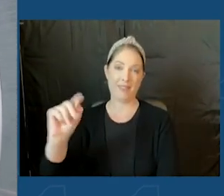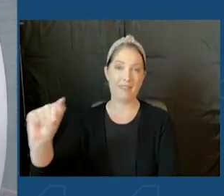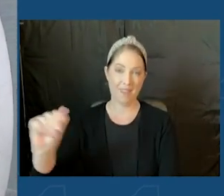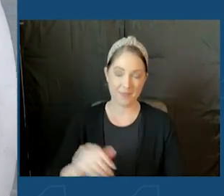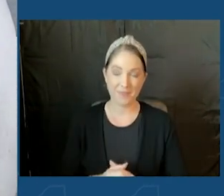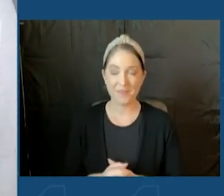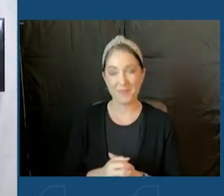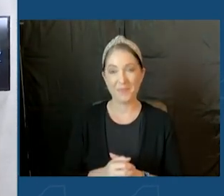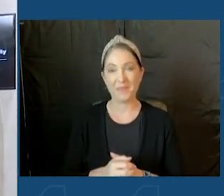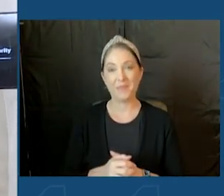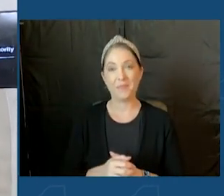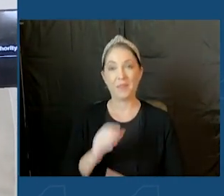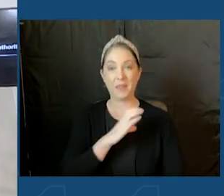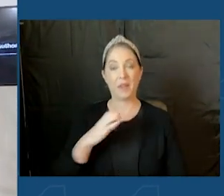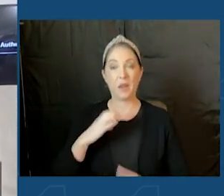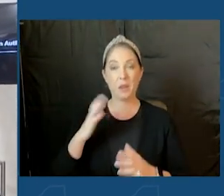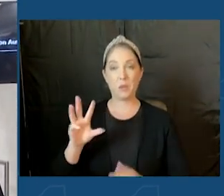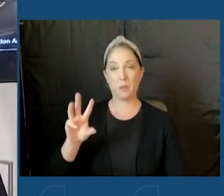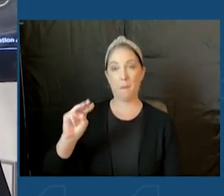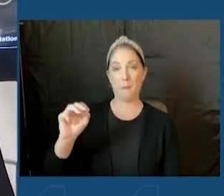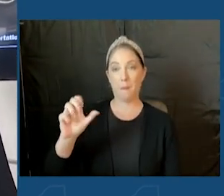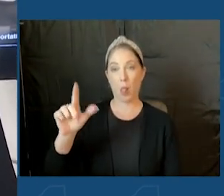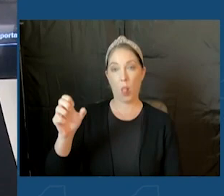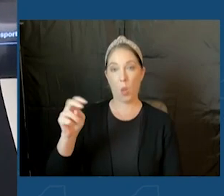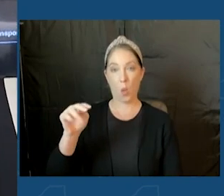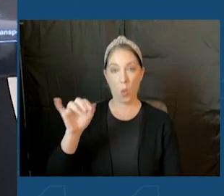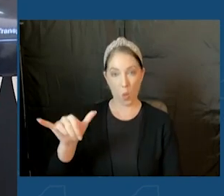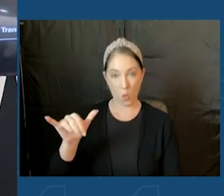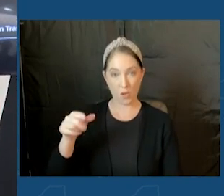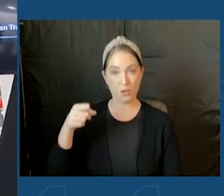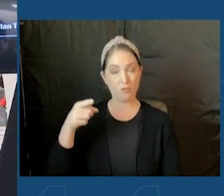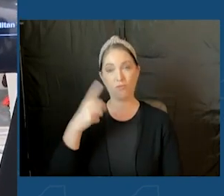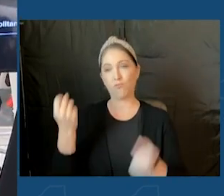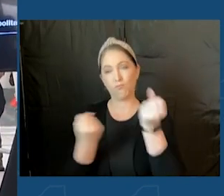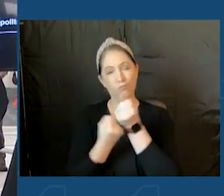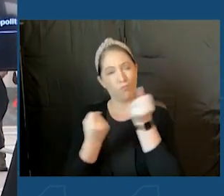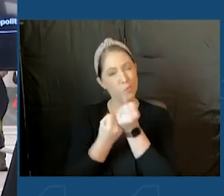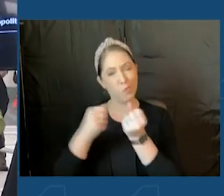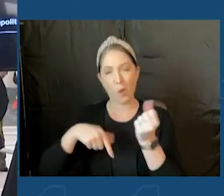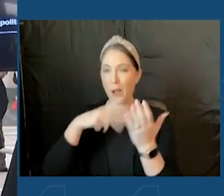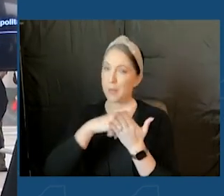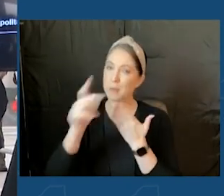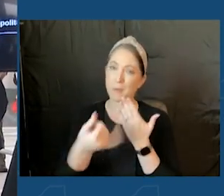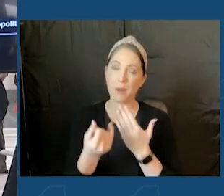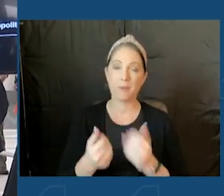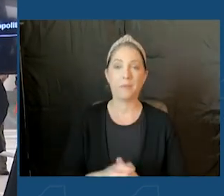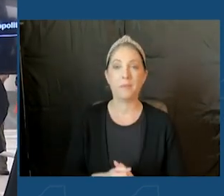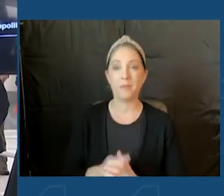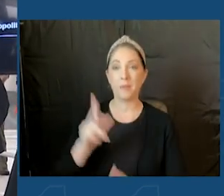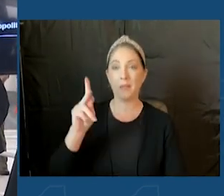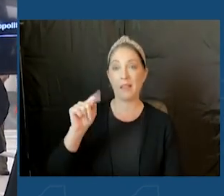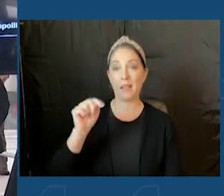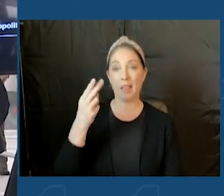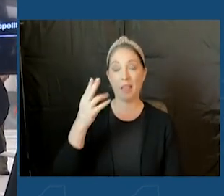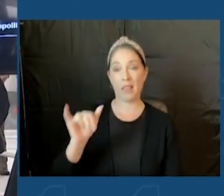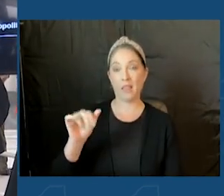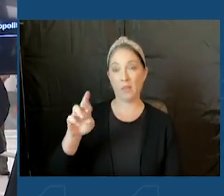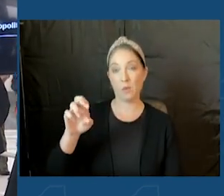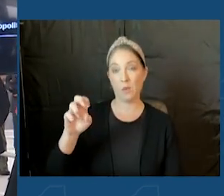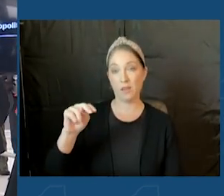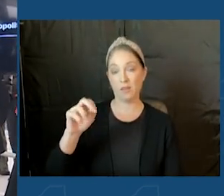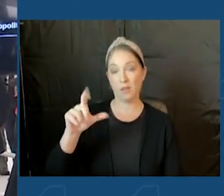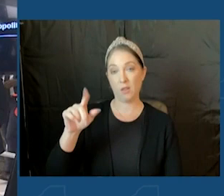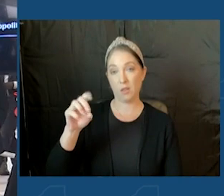by Congresswoman Carolyn Maloney. Thank you for being such a champion of these projects. Kathy Rinaldi, the President Metro North and Interim